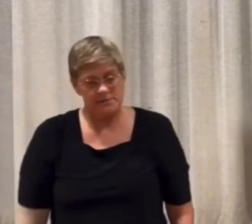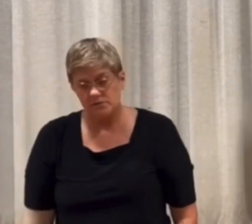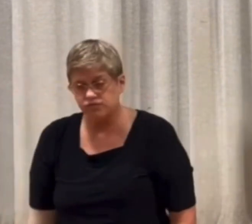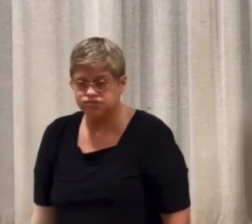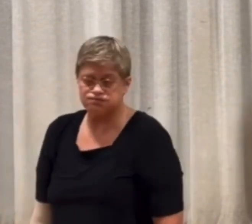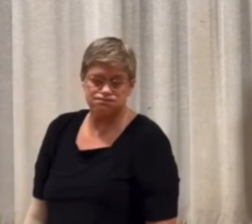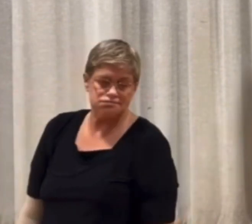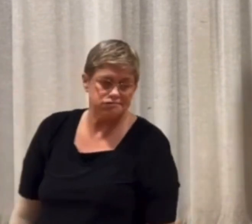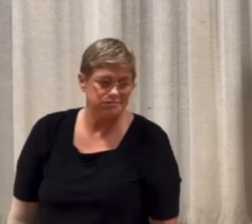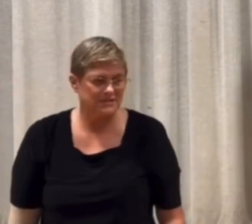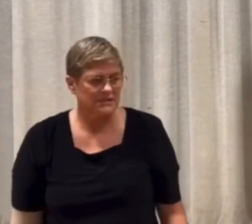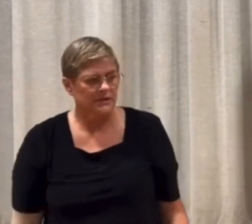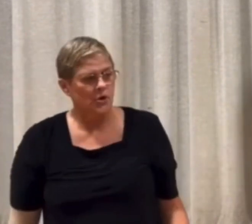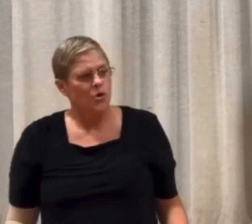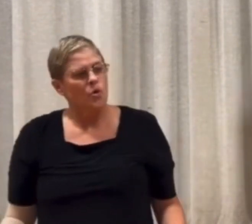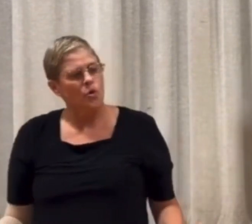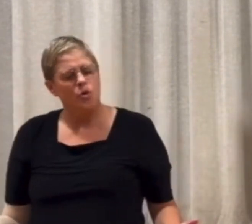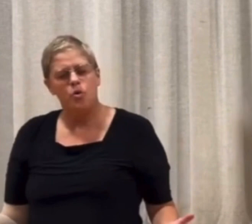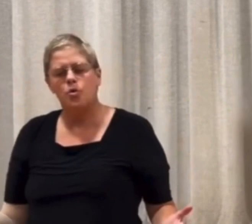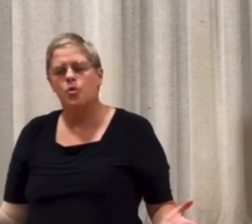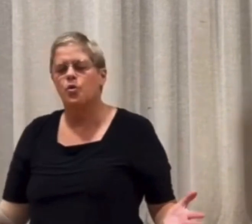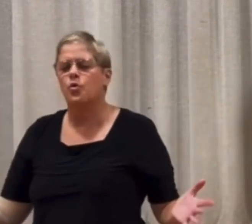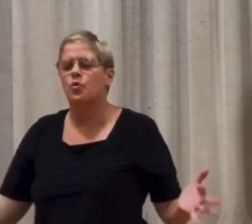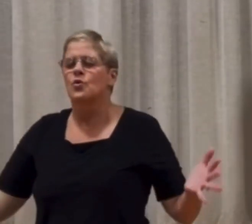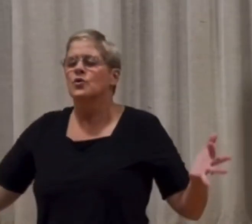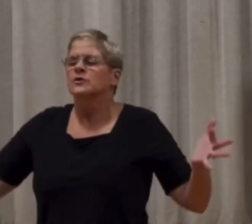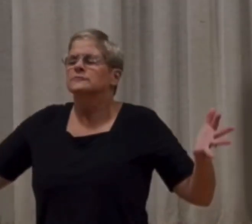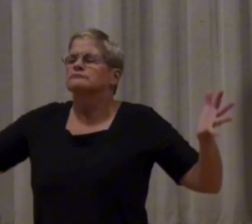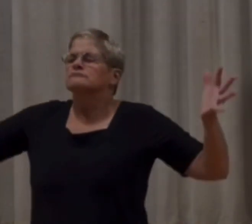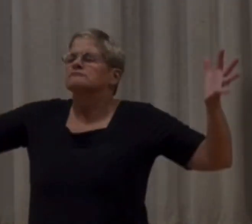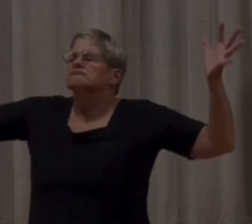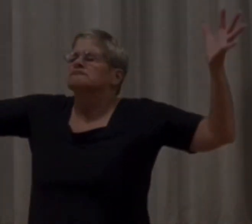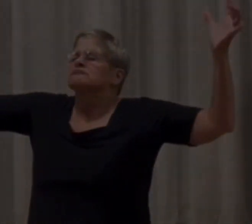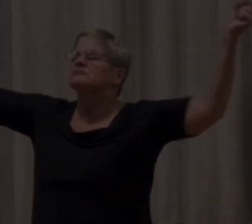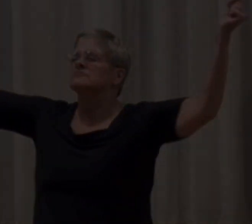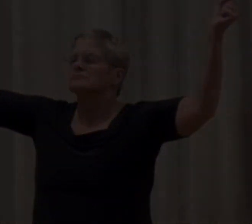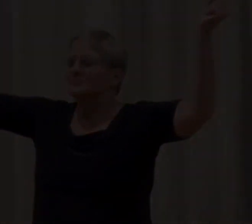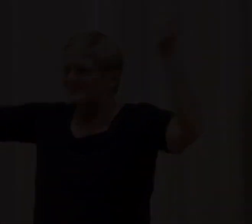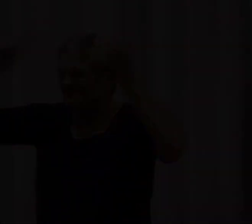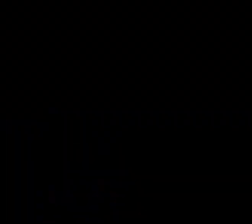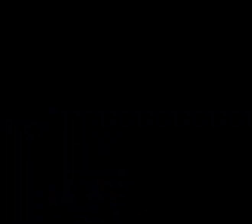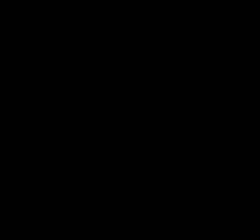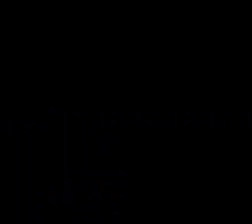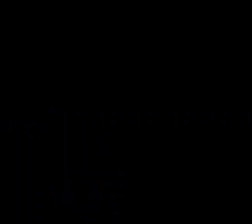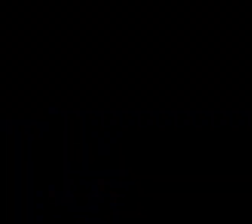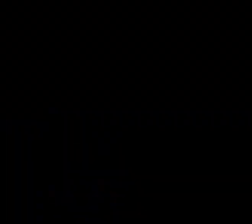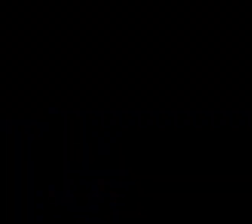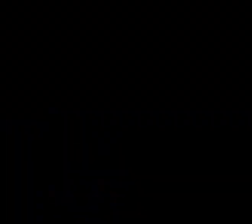looked like red embers now turns into a roaring flame once again.